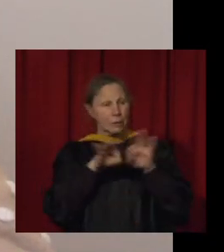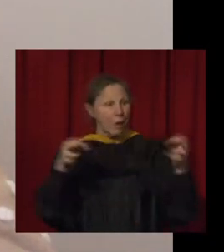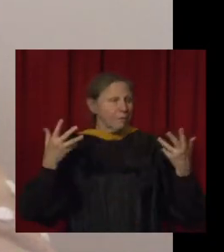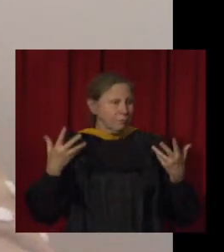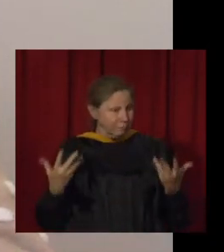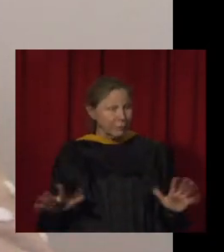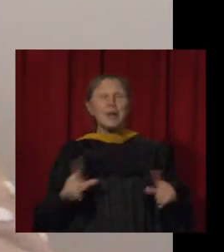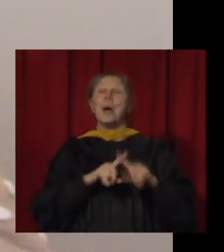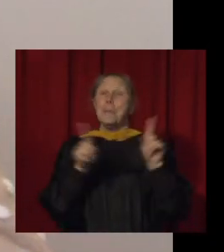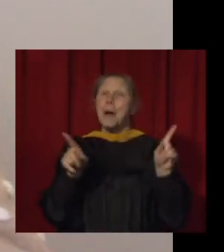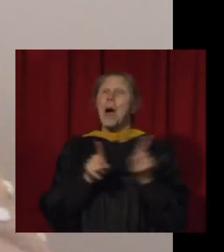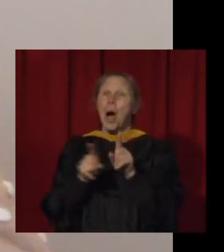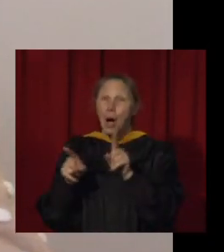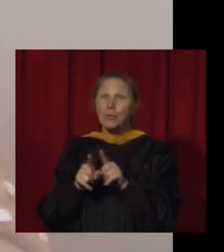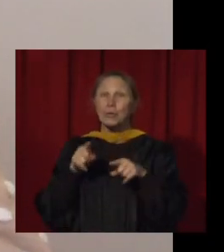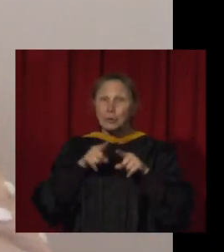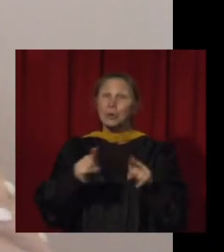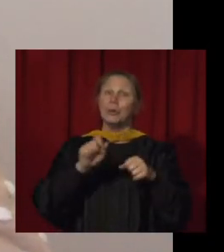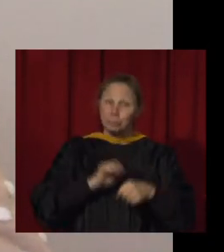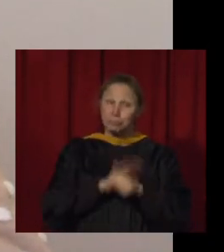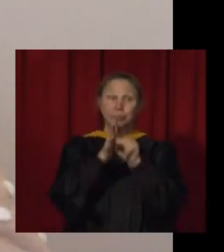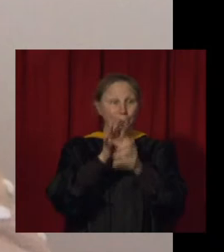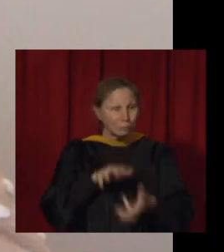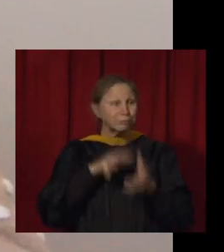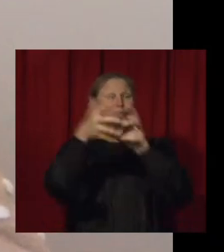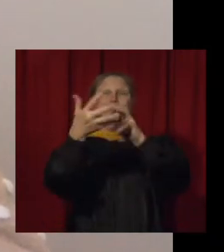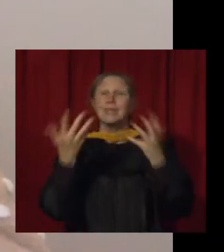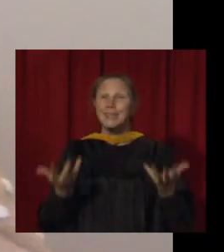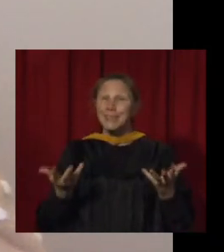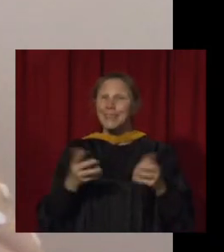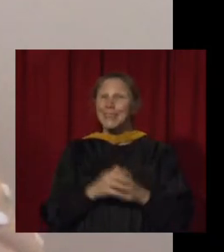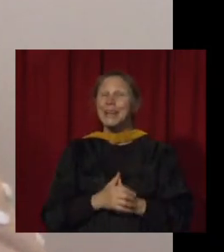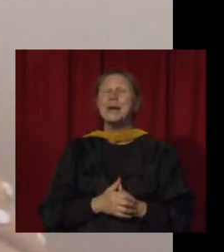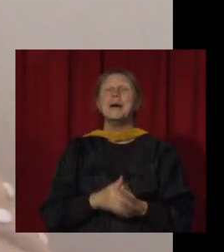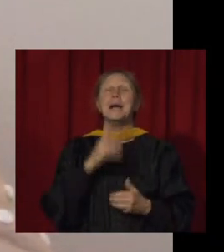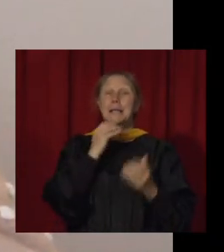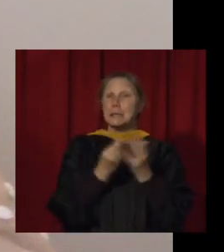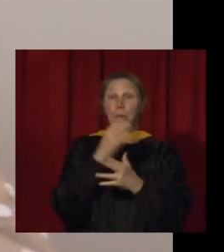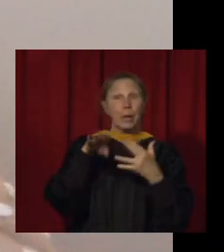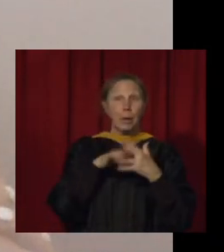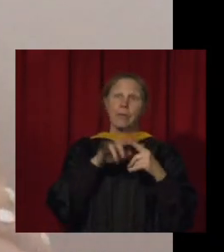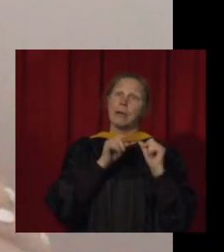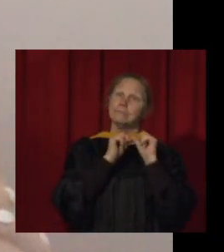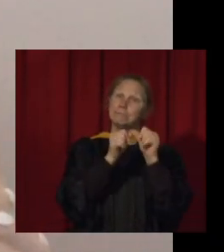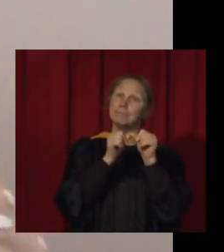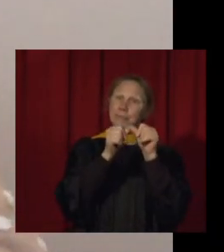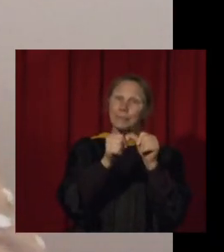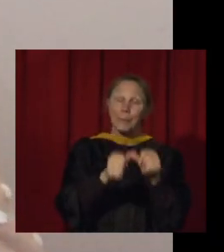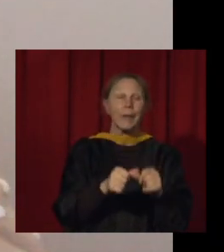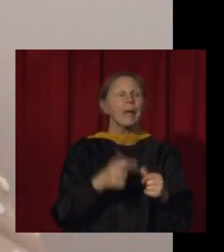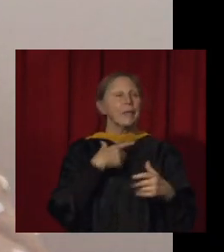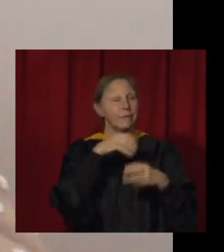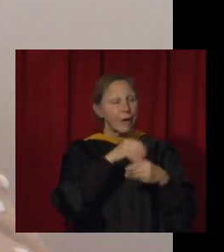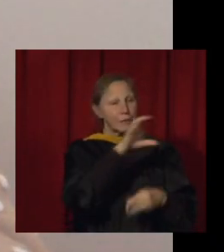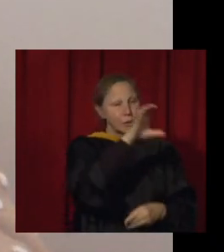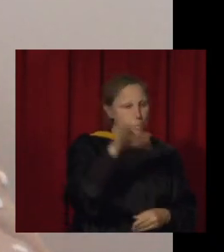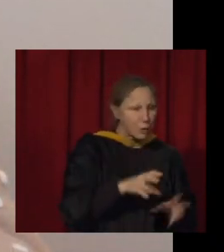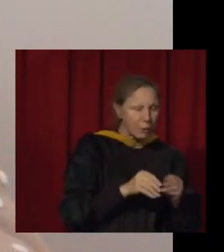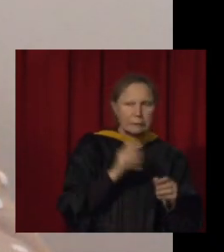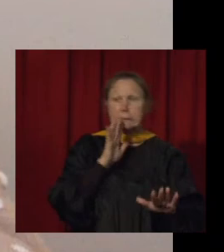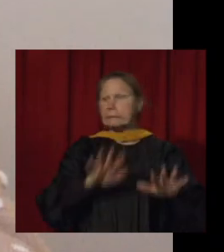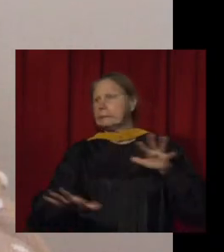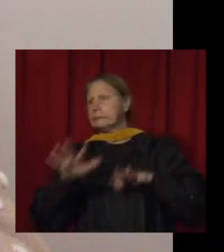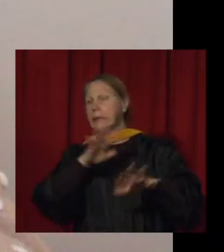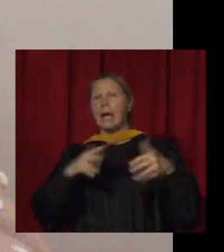degree, but for doing it in the middle of a pandemic. The spring break that never ended consisted of Zoom calls, uncertainty,